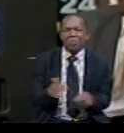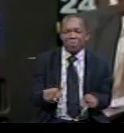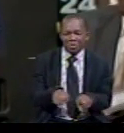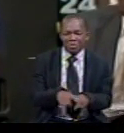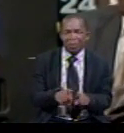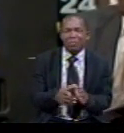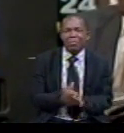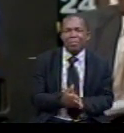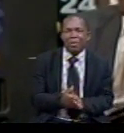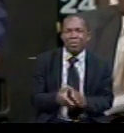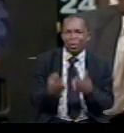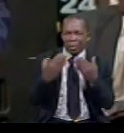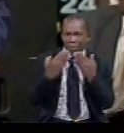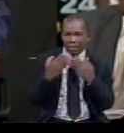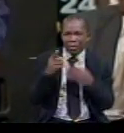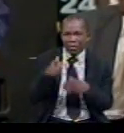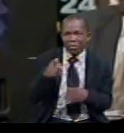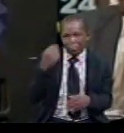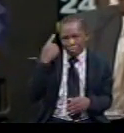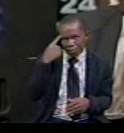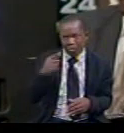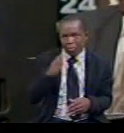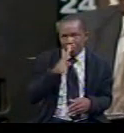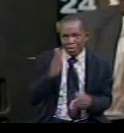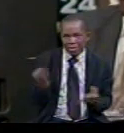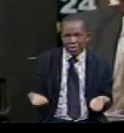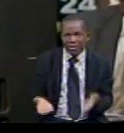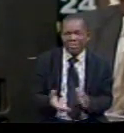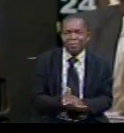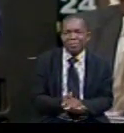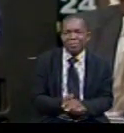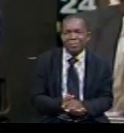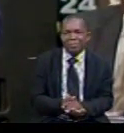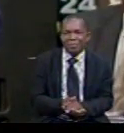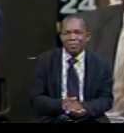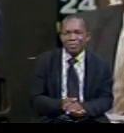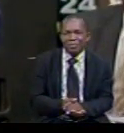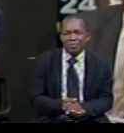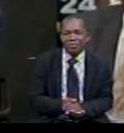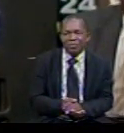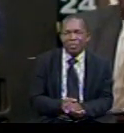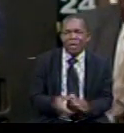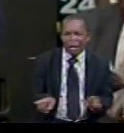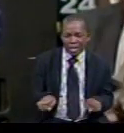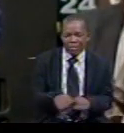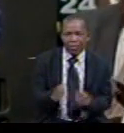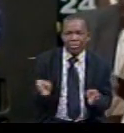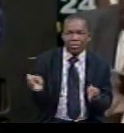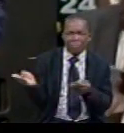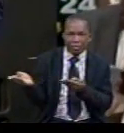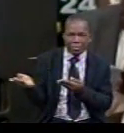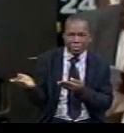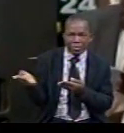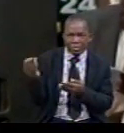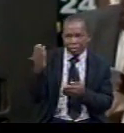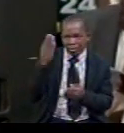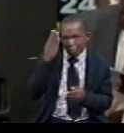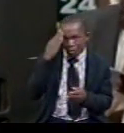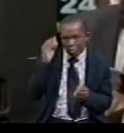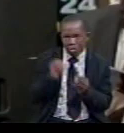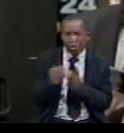We thank you for coming, and as we receive more on the list, we will bring them to your attention. Thank you very